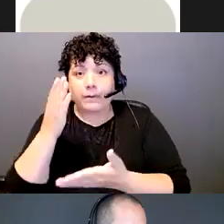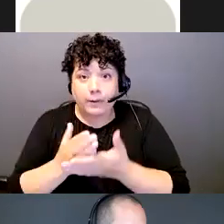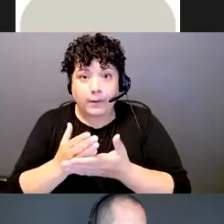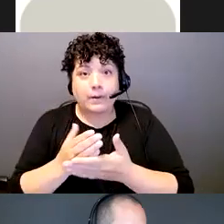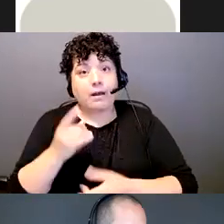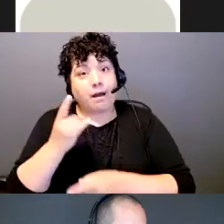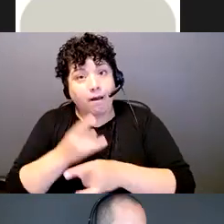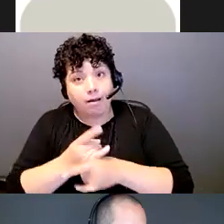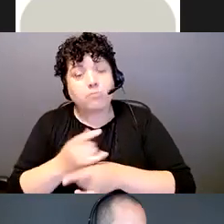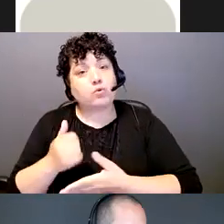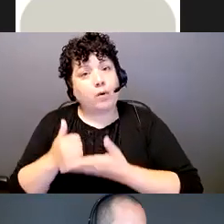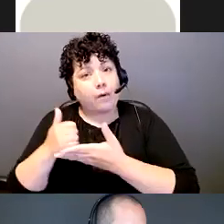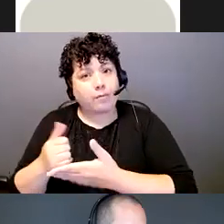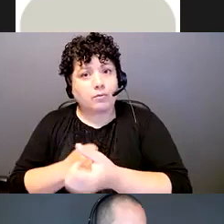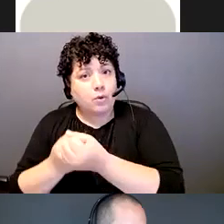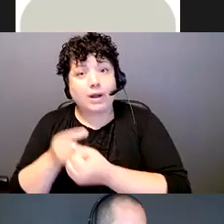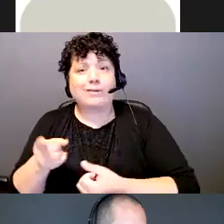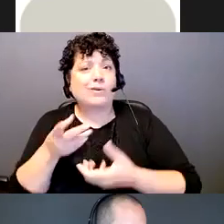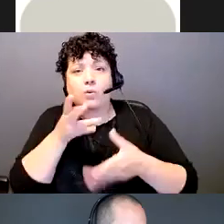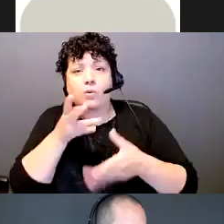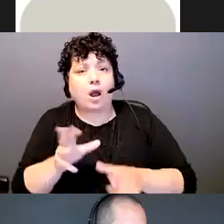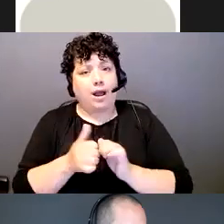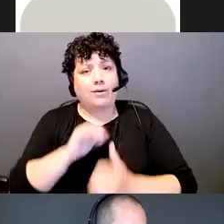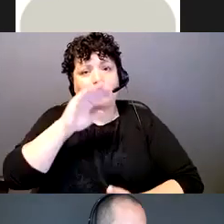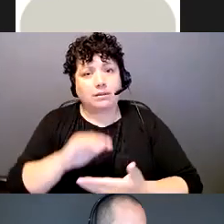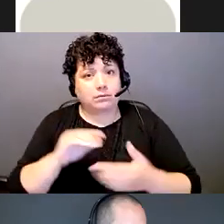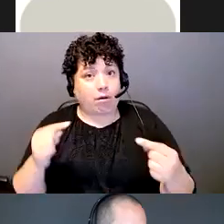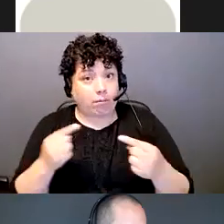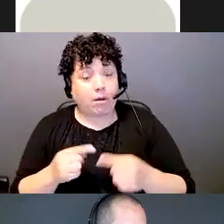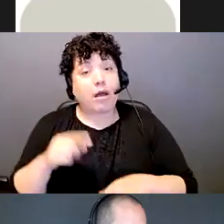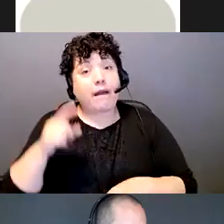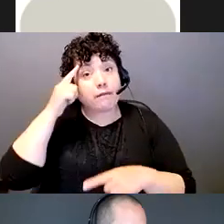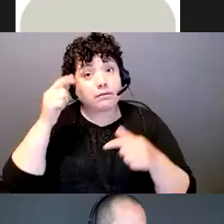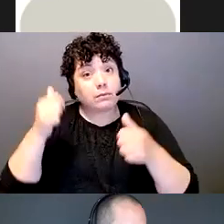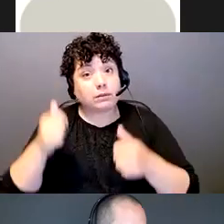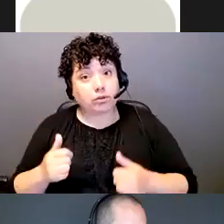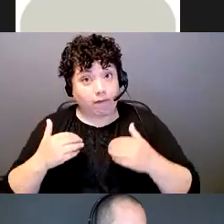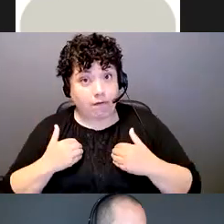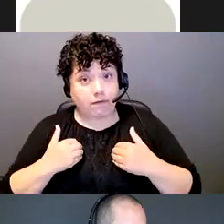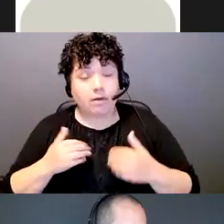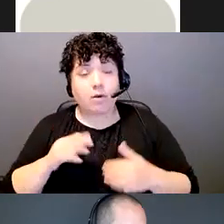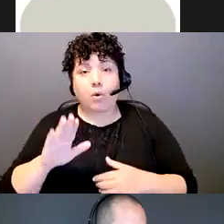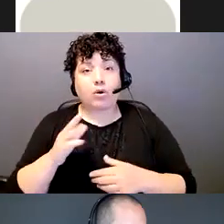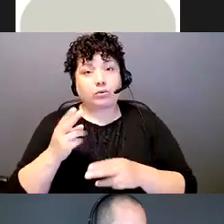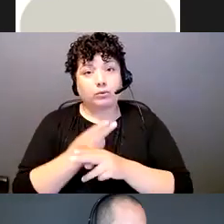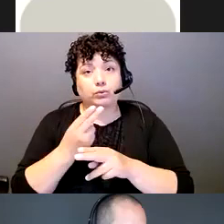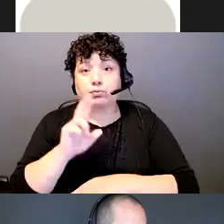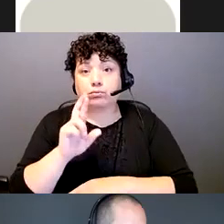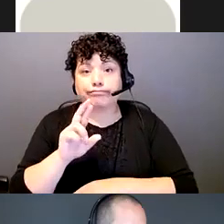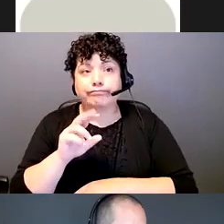approaches. And certainly if there's dementia or risky substance use, such as risk for